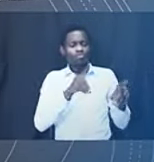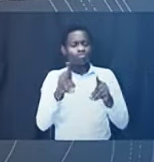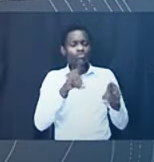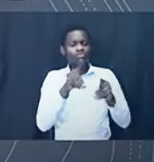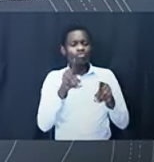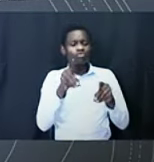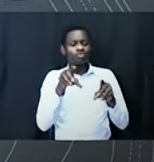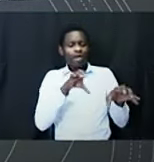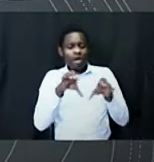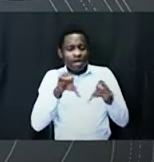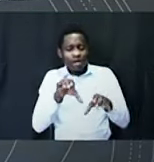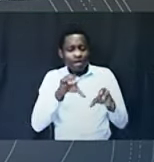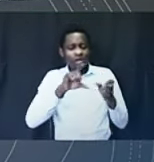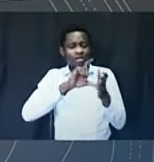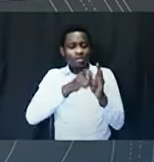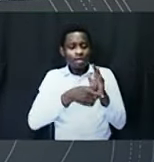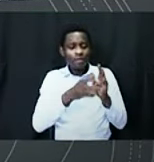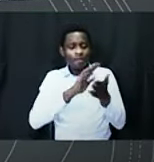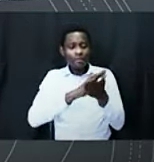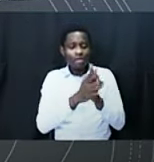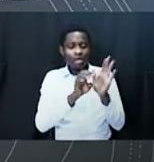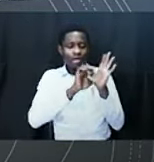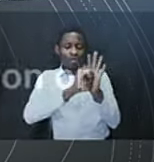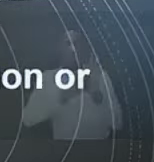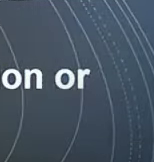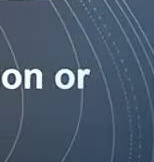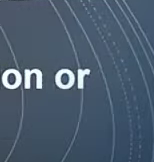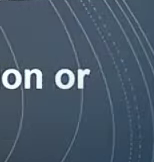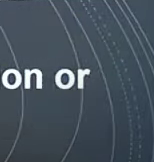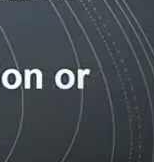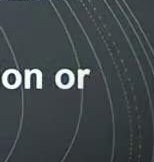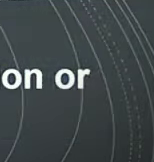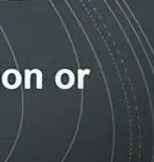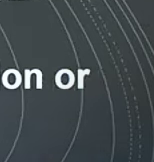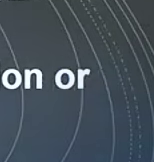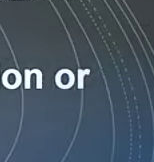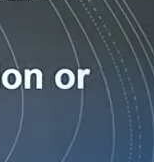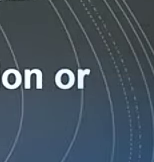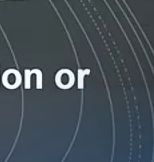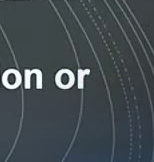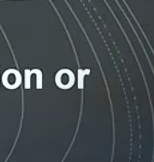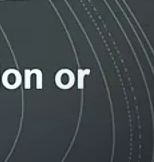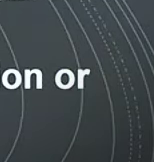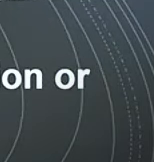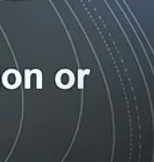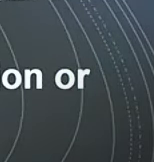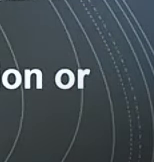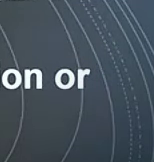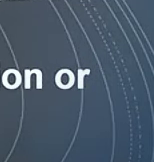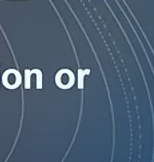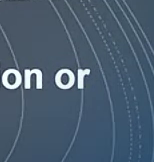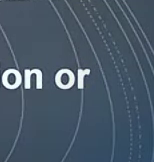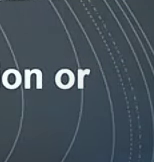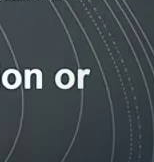a standard or example. For one, imitation.